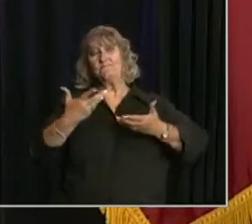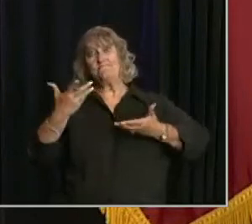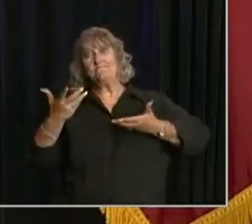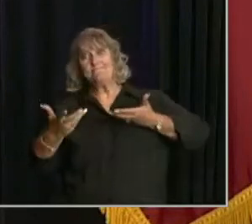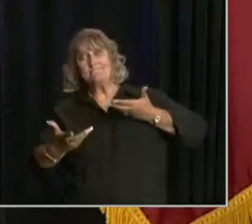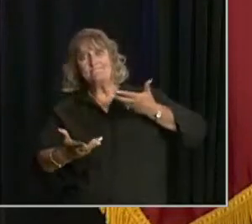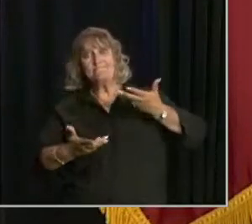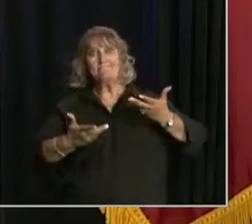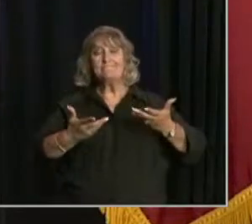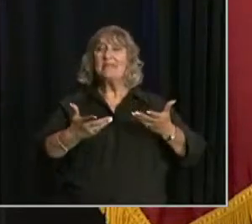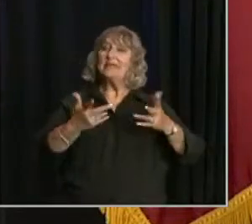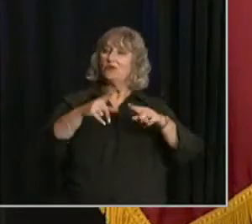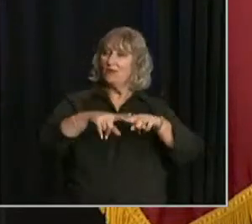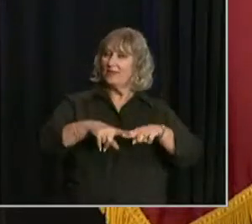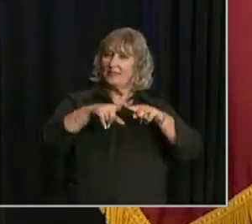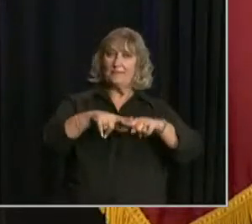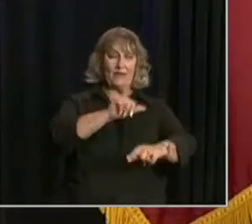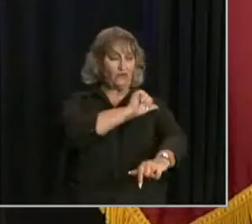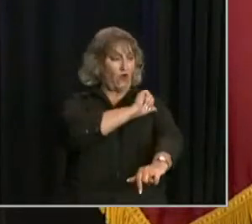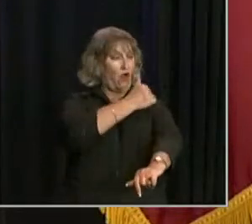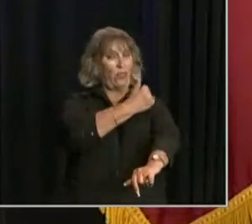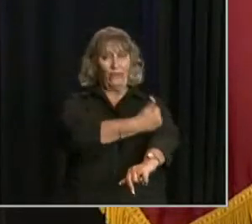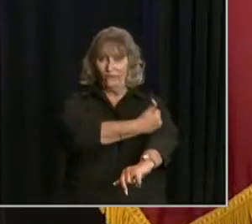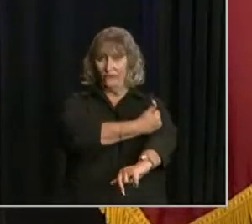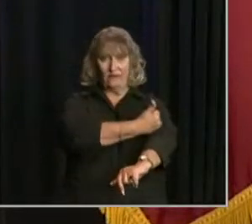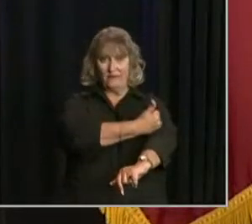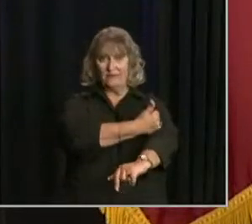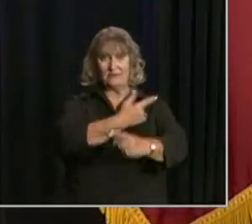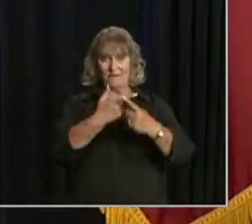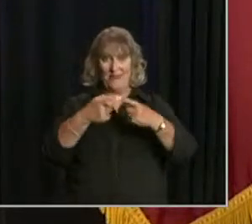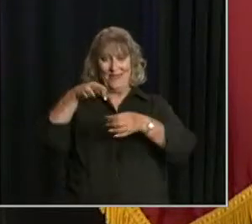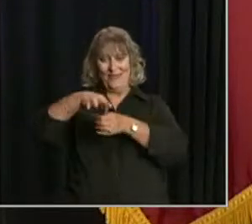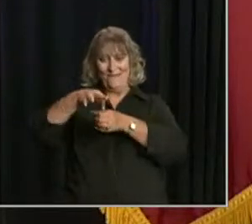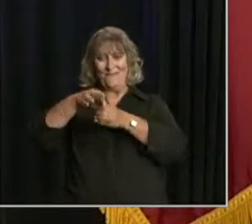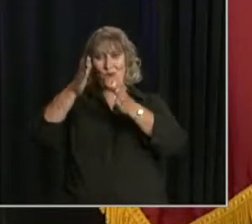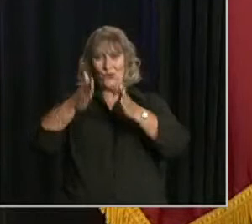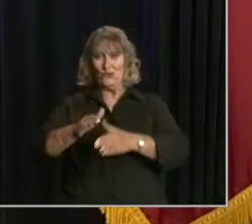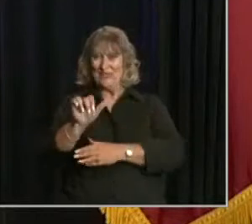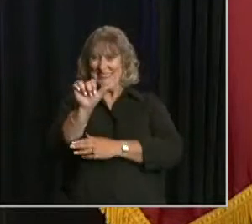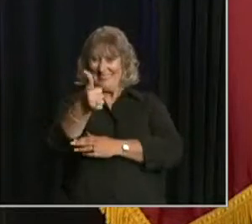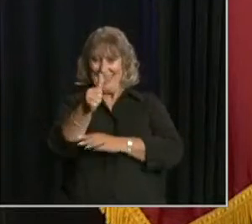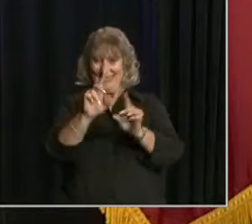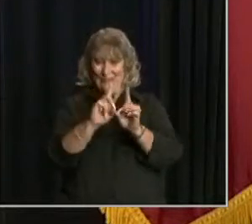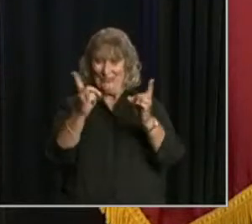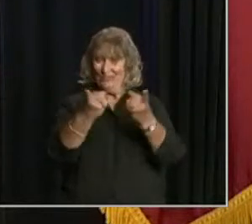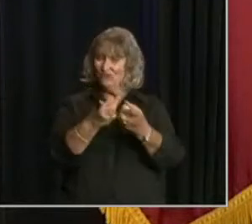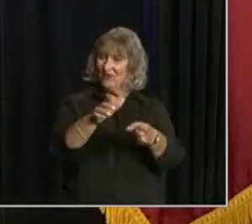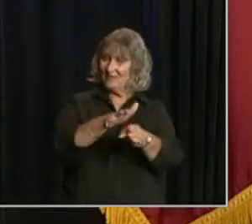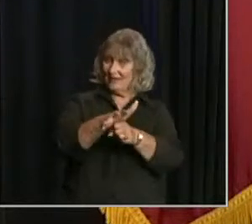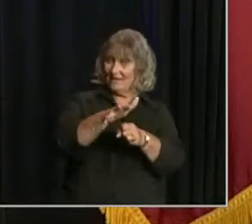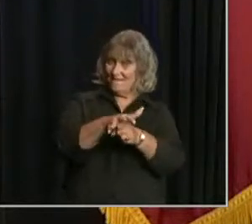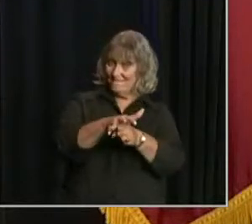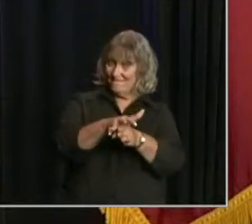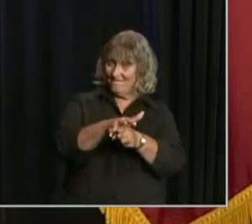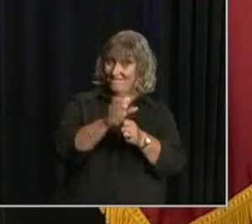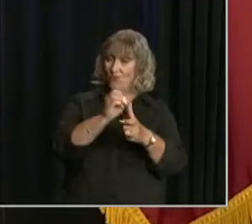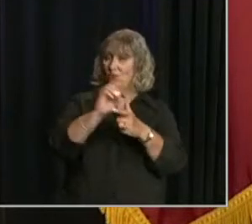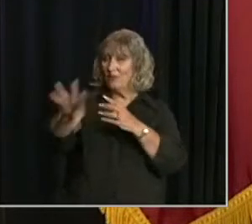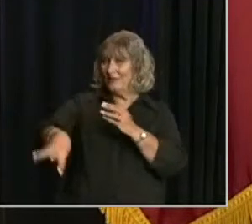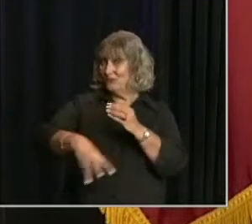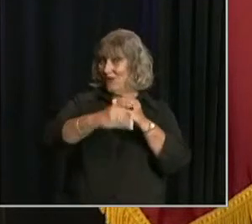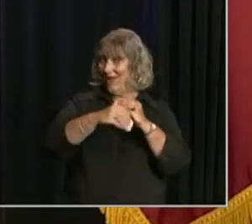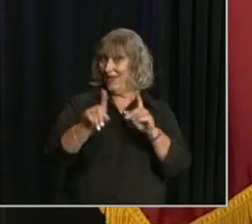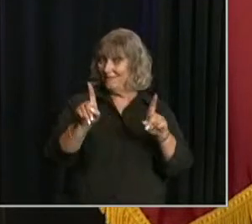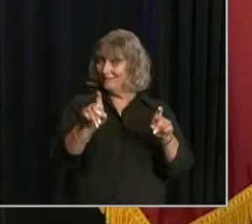have to be authorized by the voters through a charter change, whether 10 districts is enough for the city.